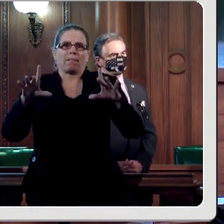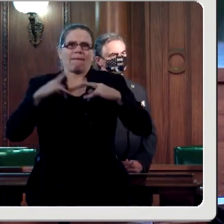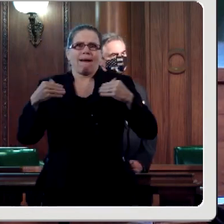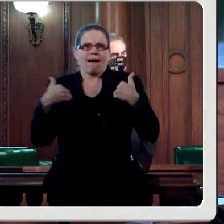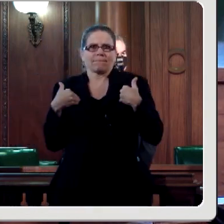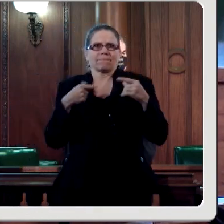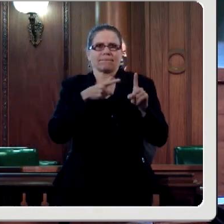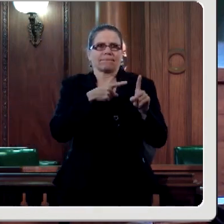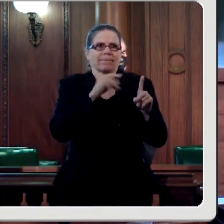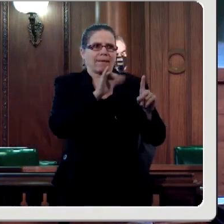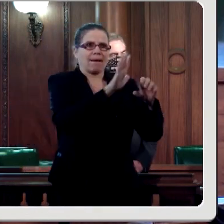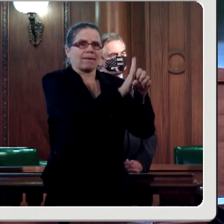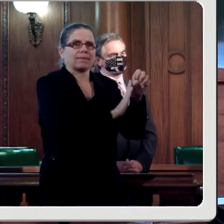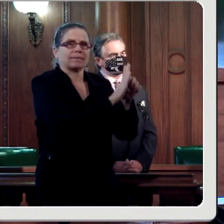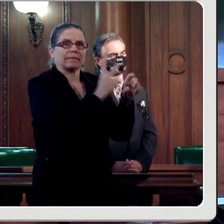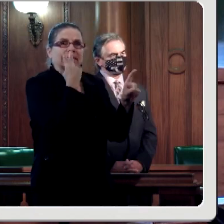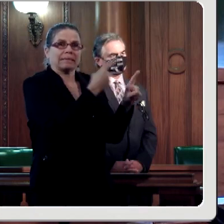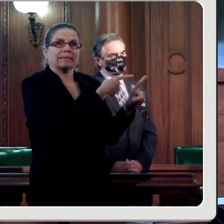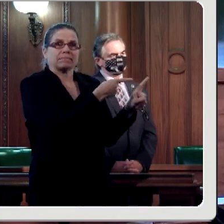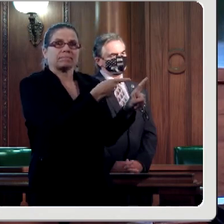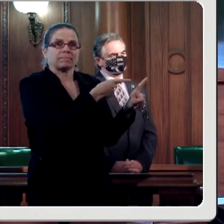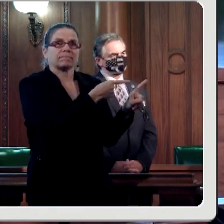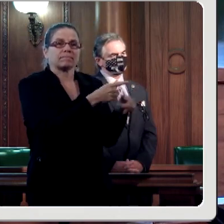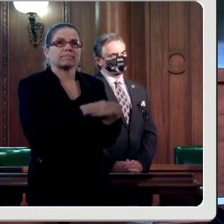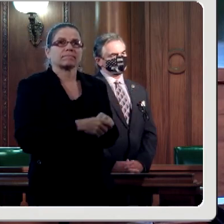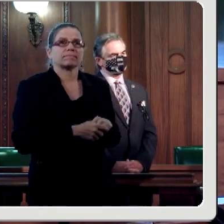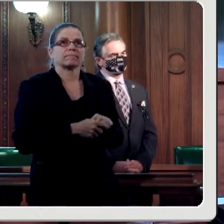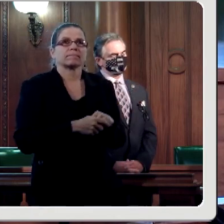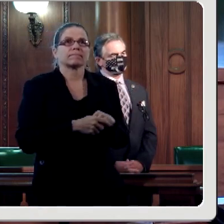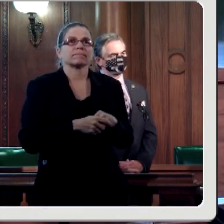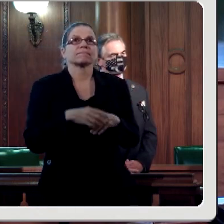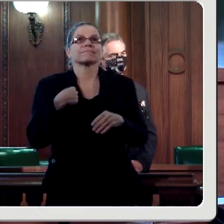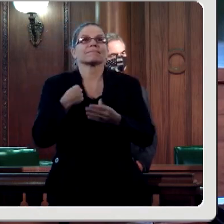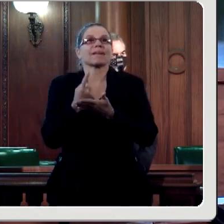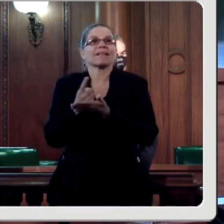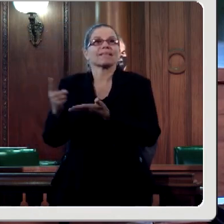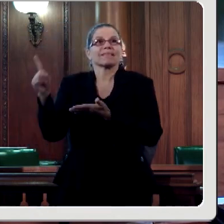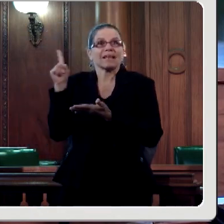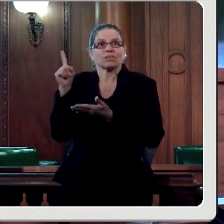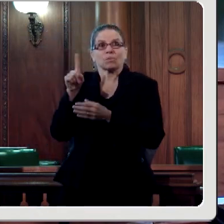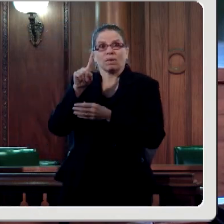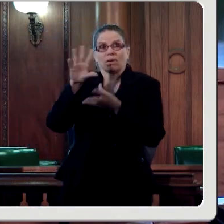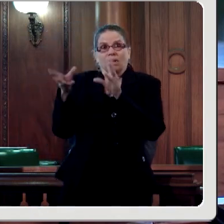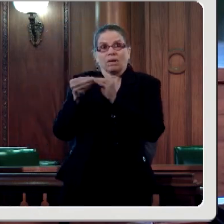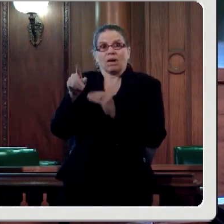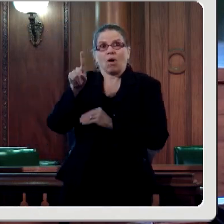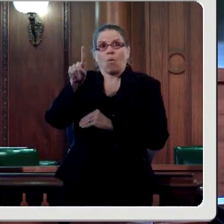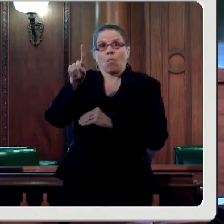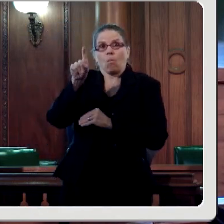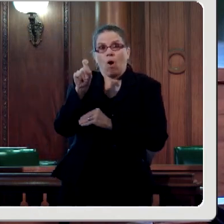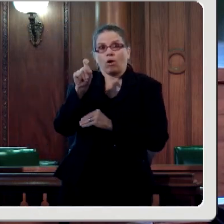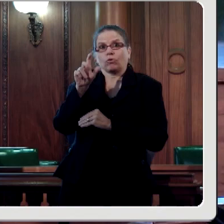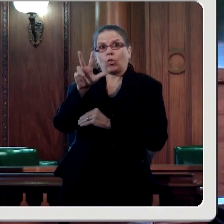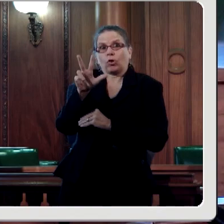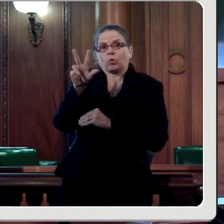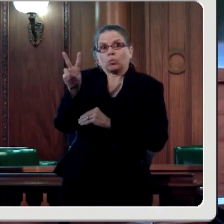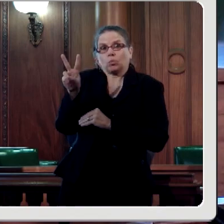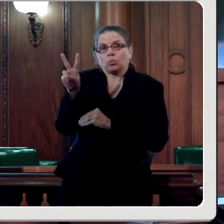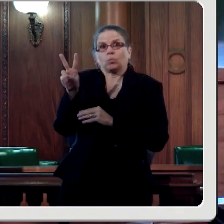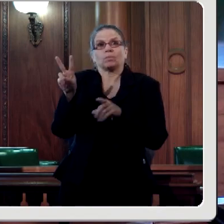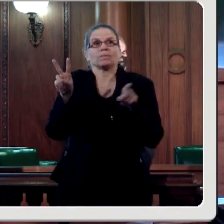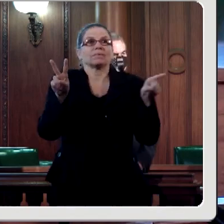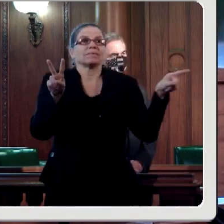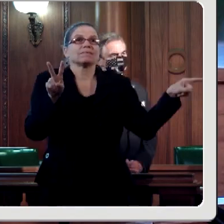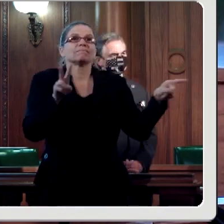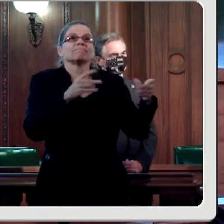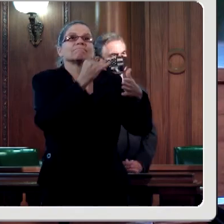entire 132 cases, but this is based on 108 cases. If you remember